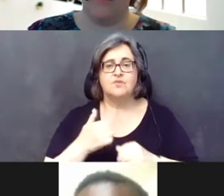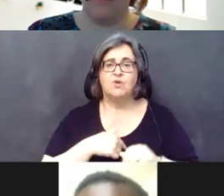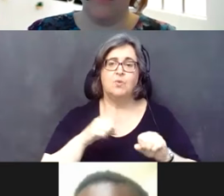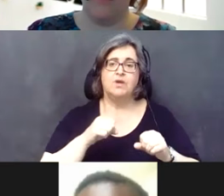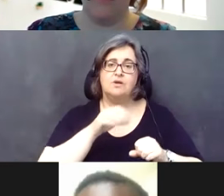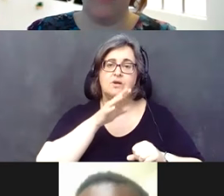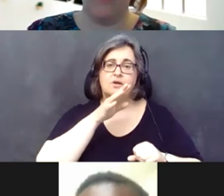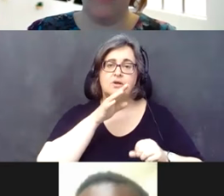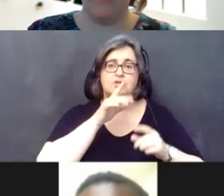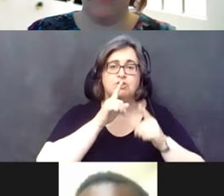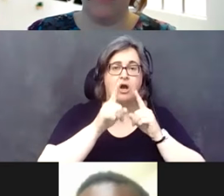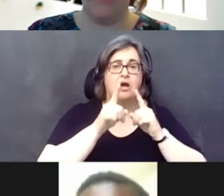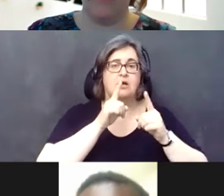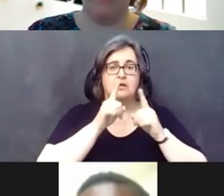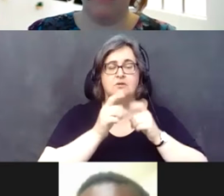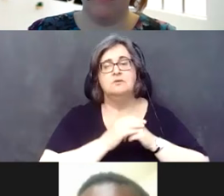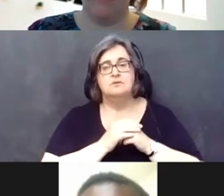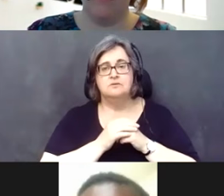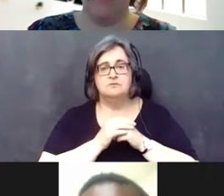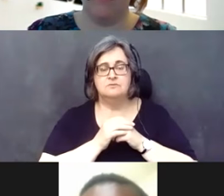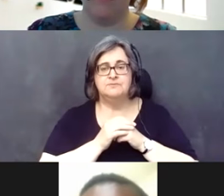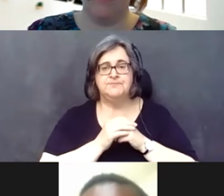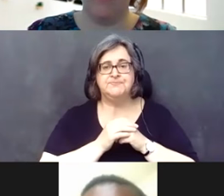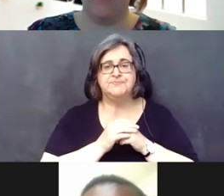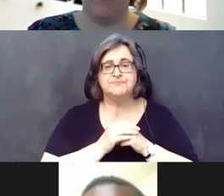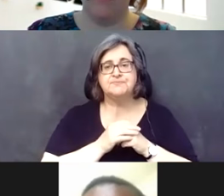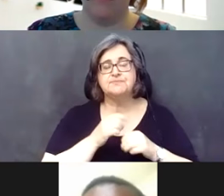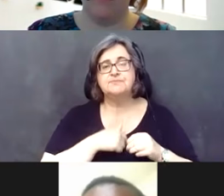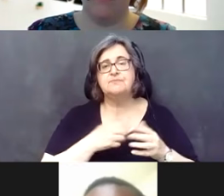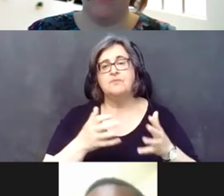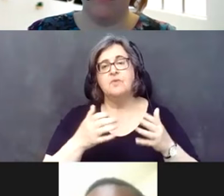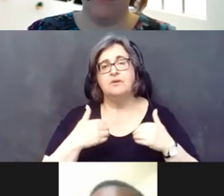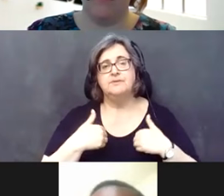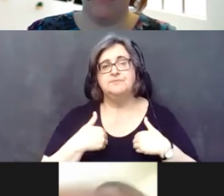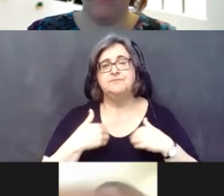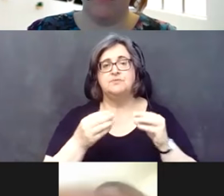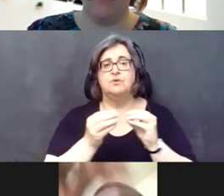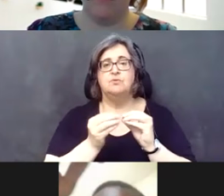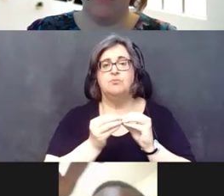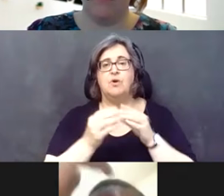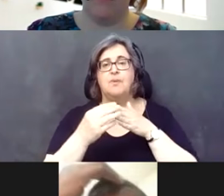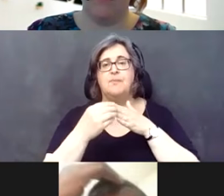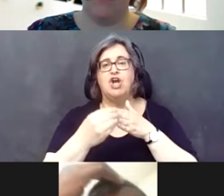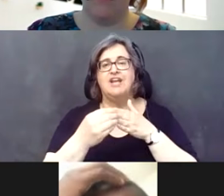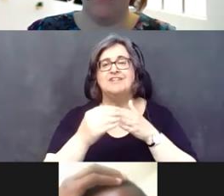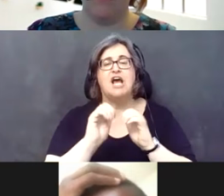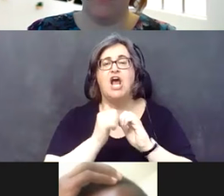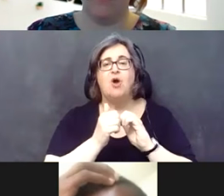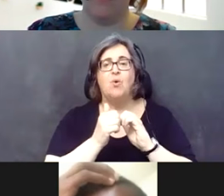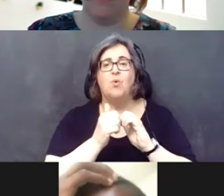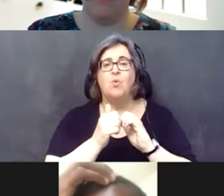talk. I would like to have more guidance how to